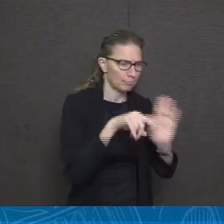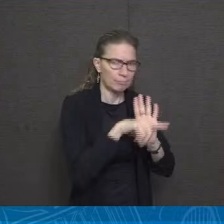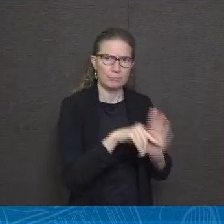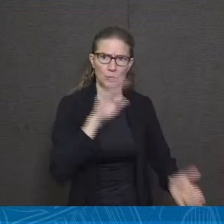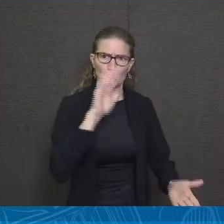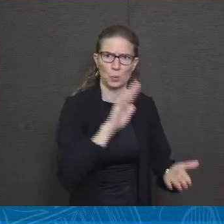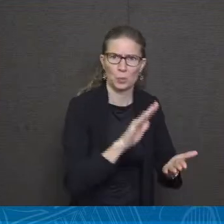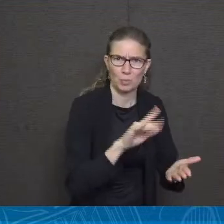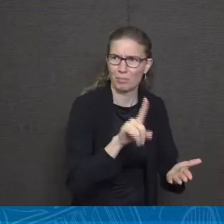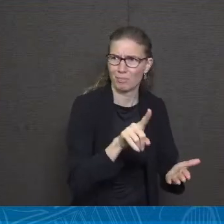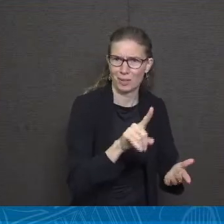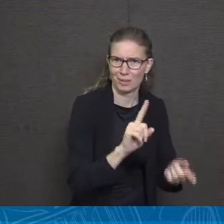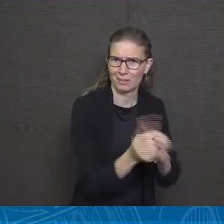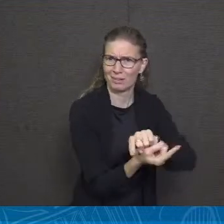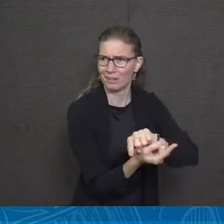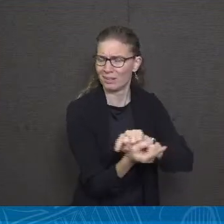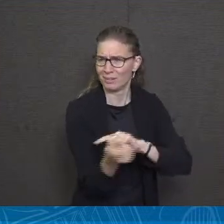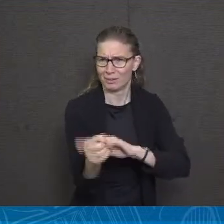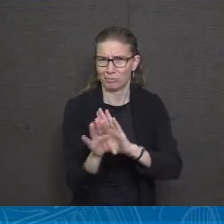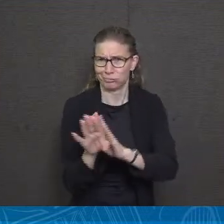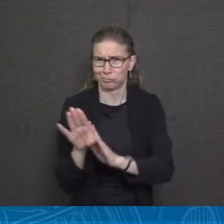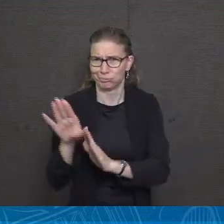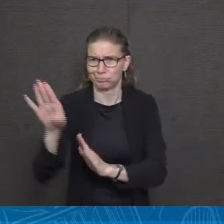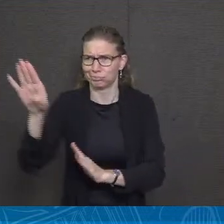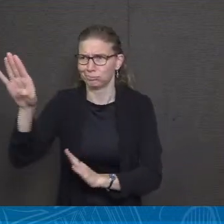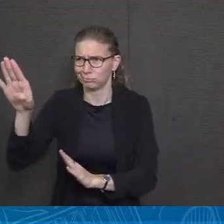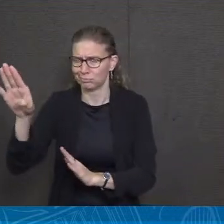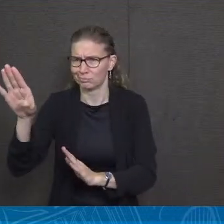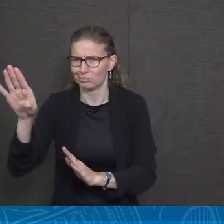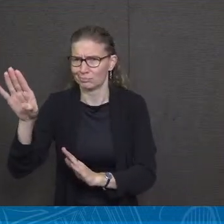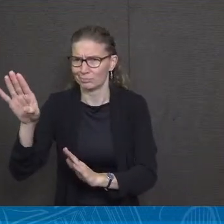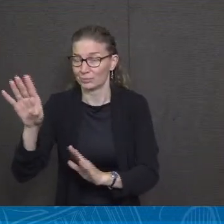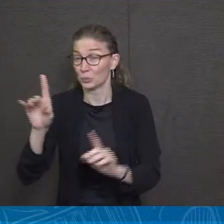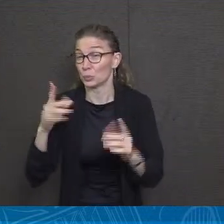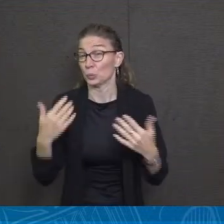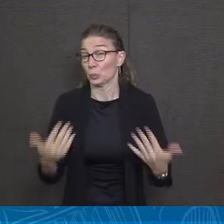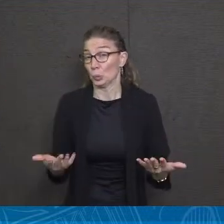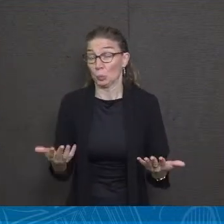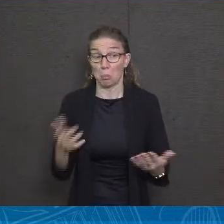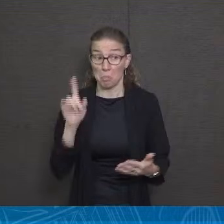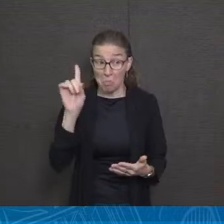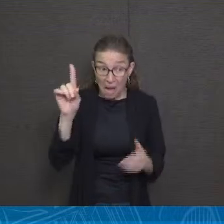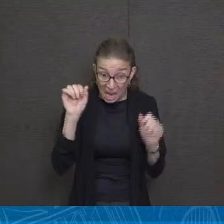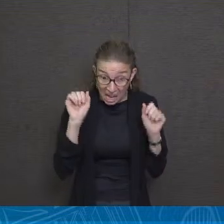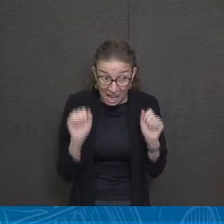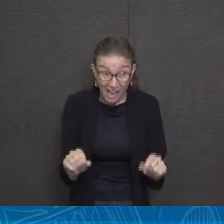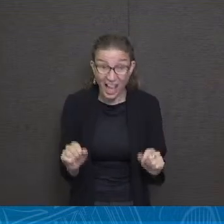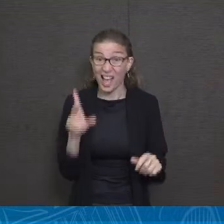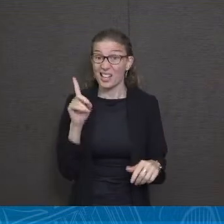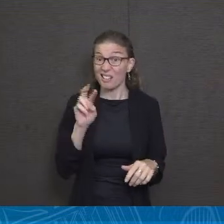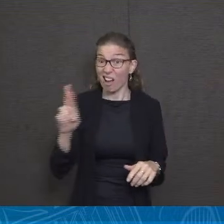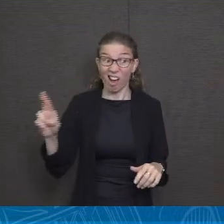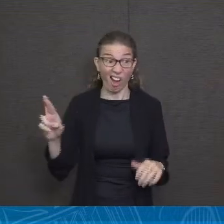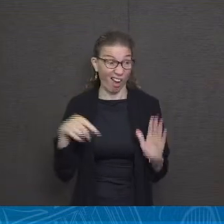that fundamentally creating disaster risk is still legal.